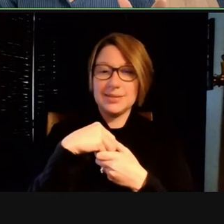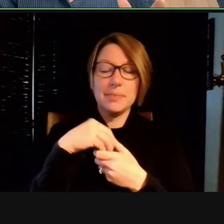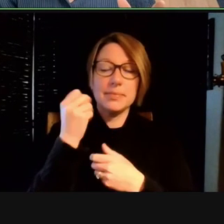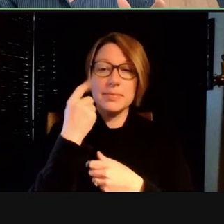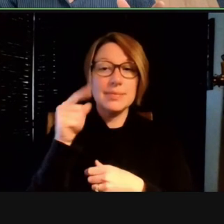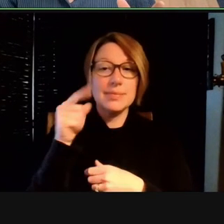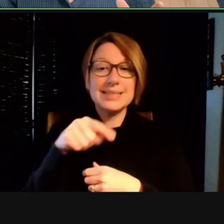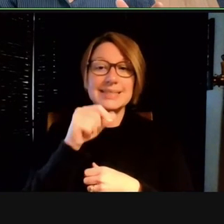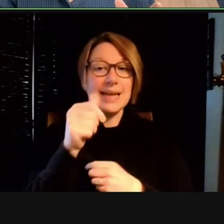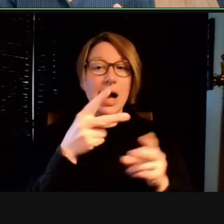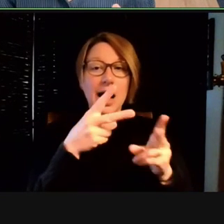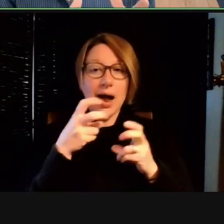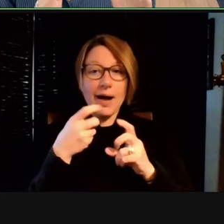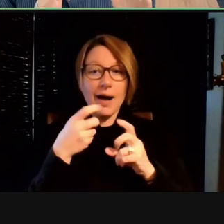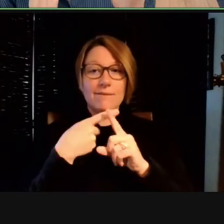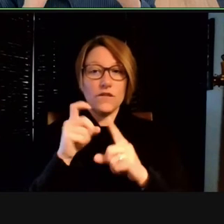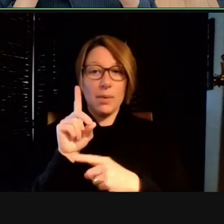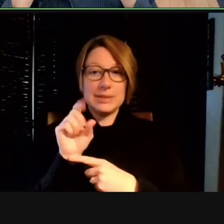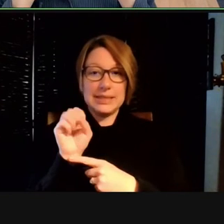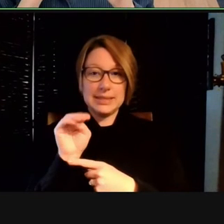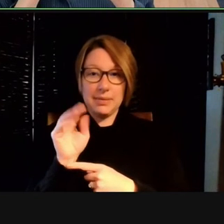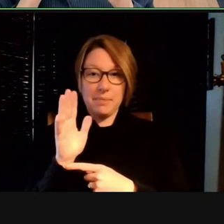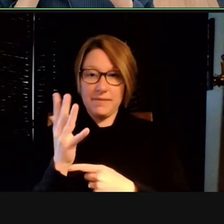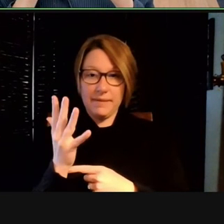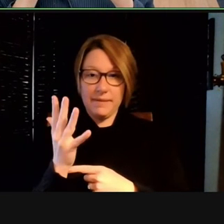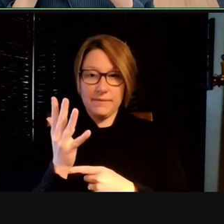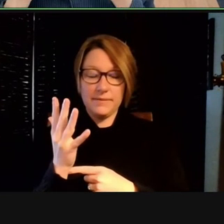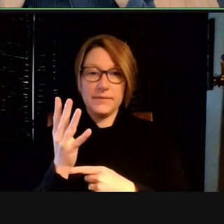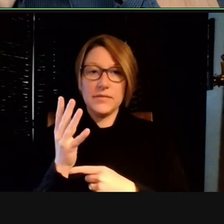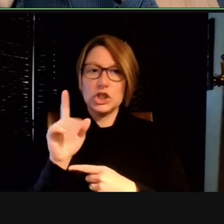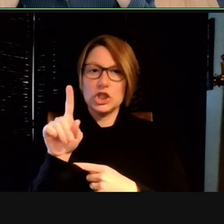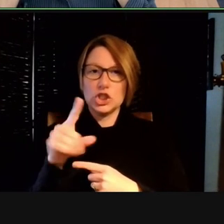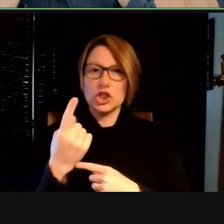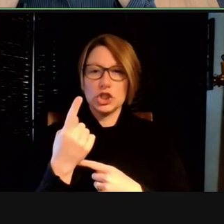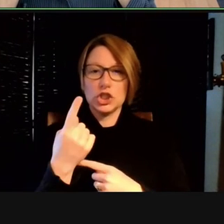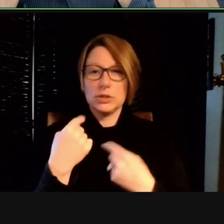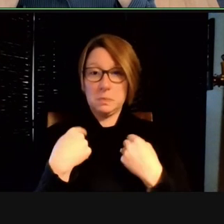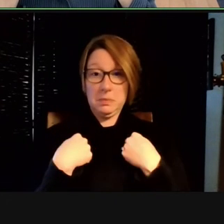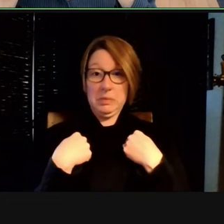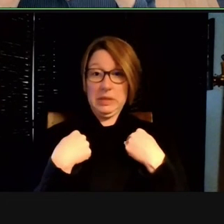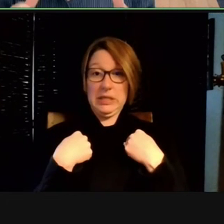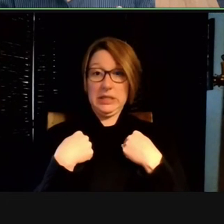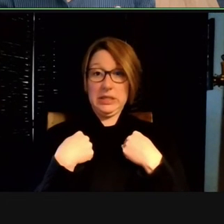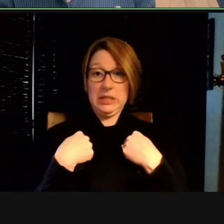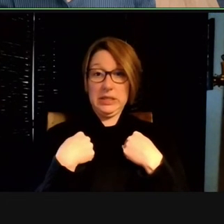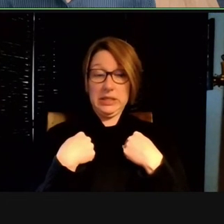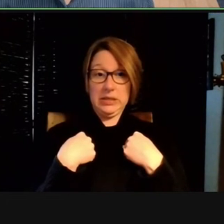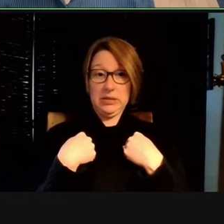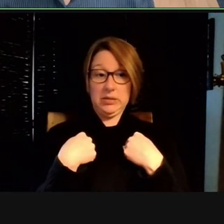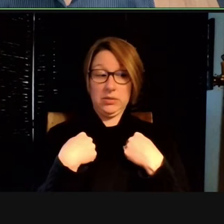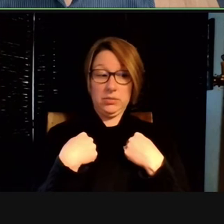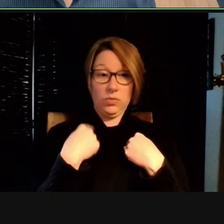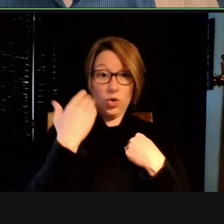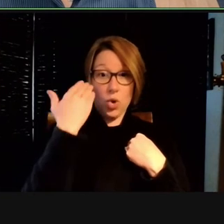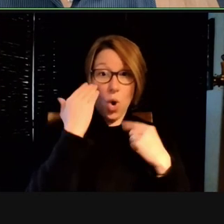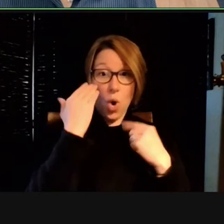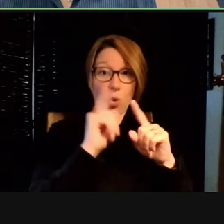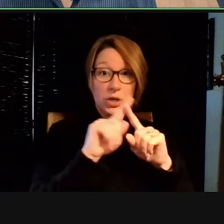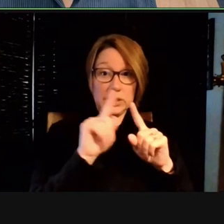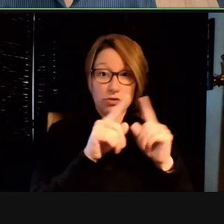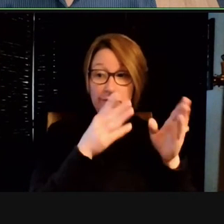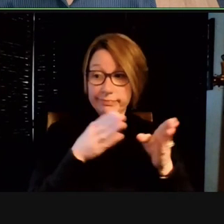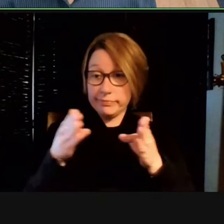the DSM-5. This is just for me knowing individuals with